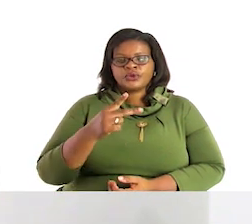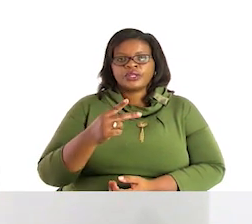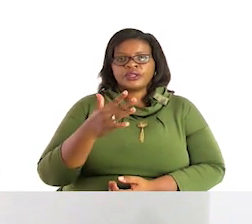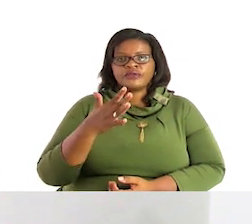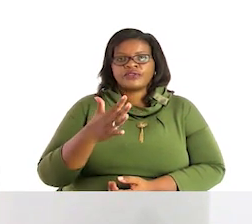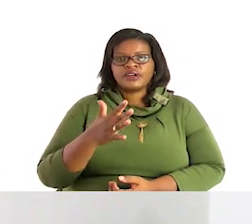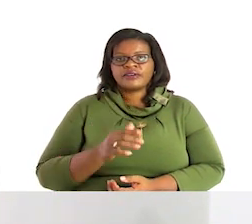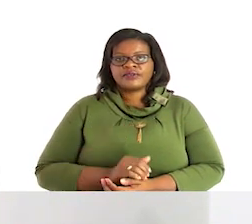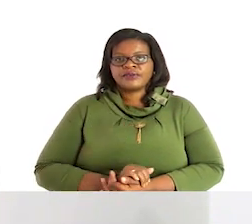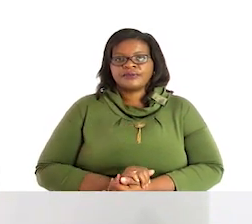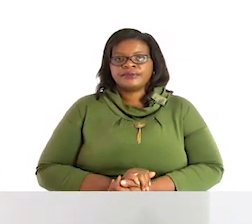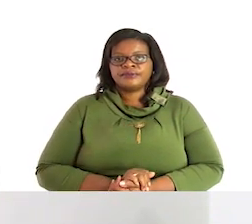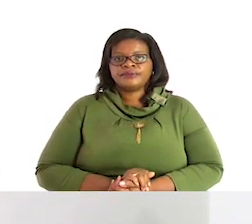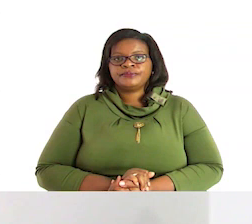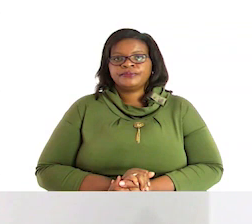so